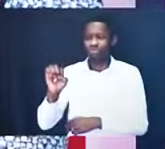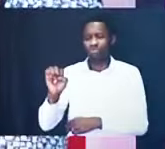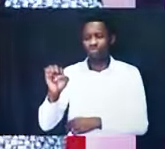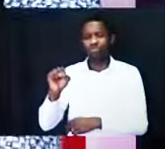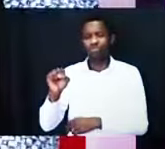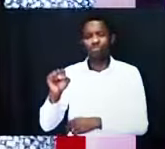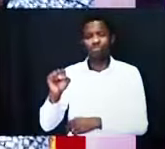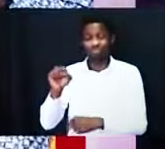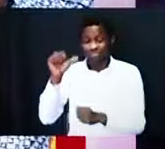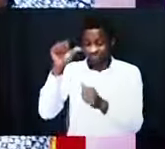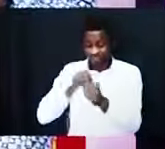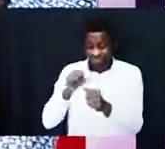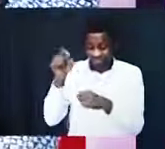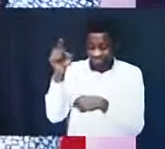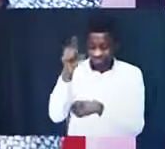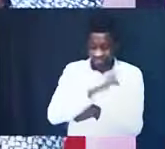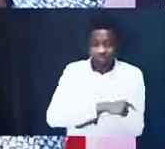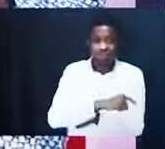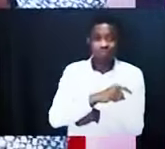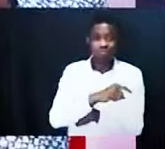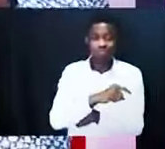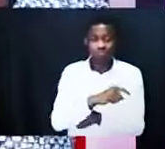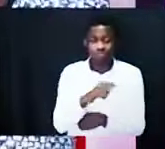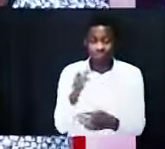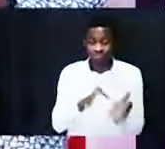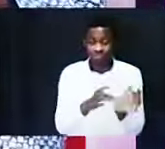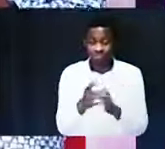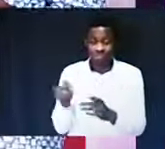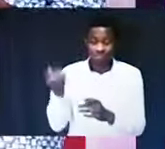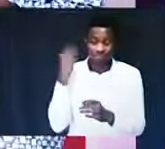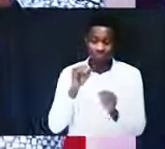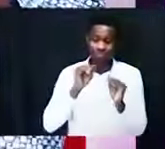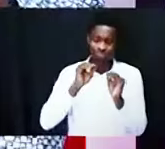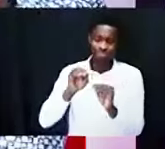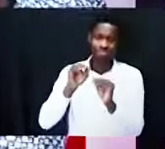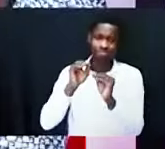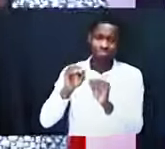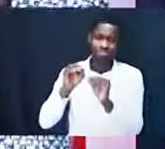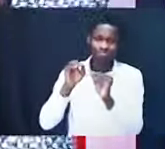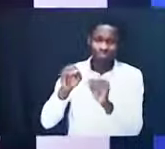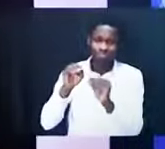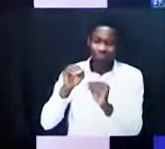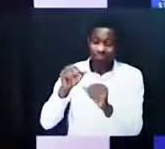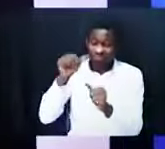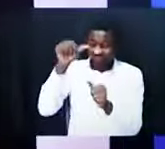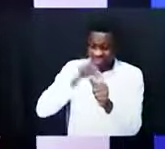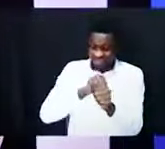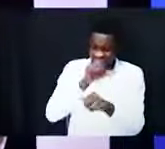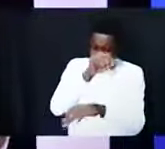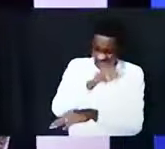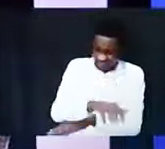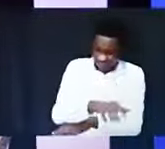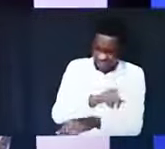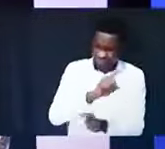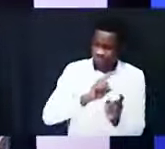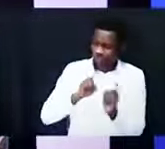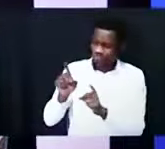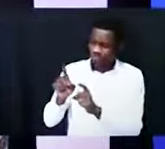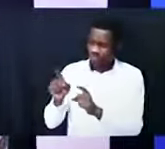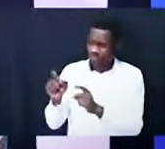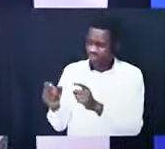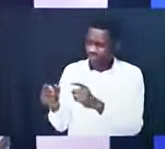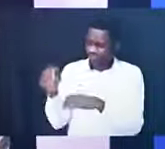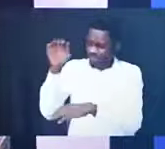Each day, Jesus was teaching at the temple. And each evening, he went out to spend